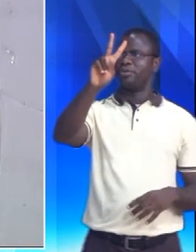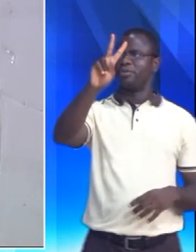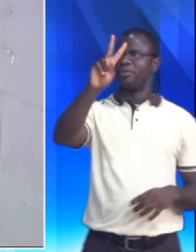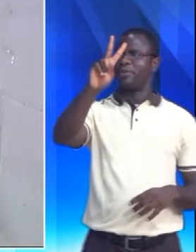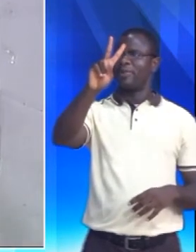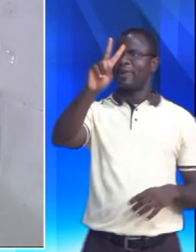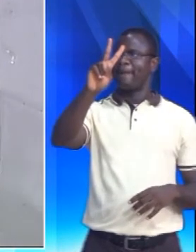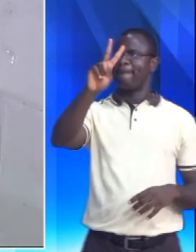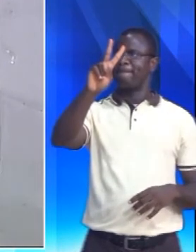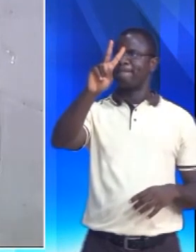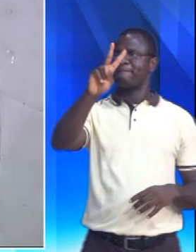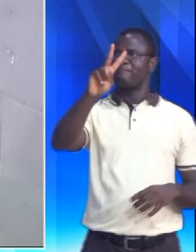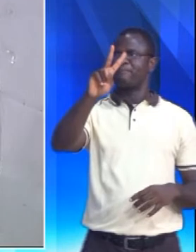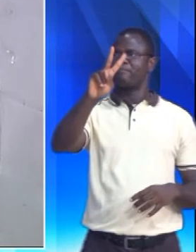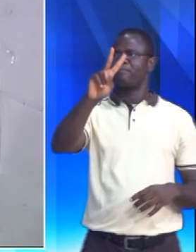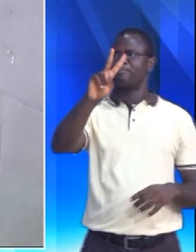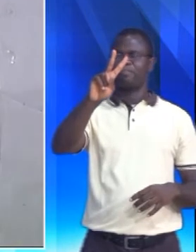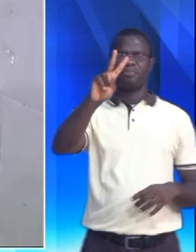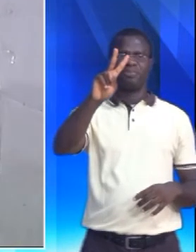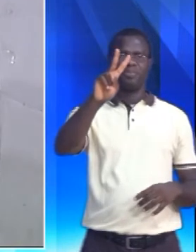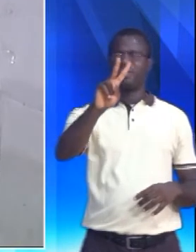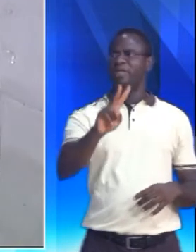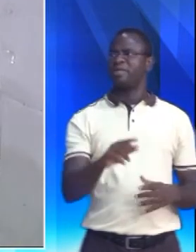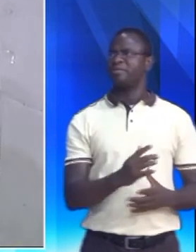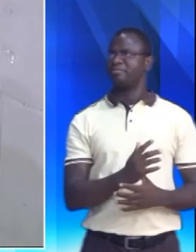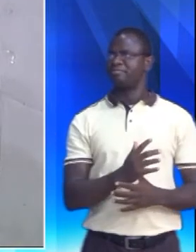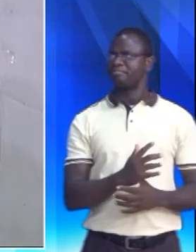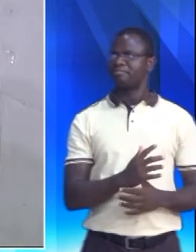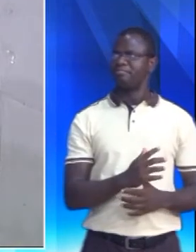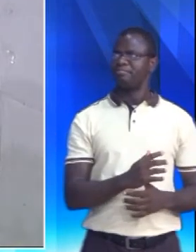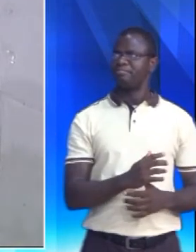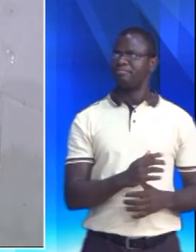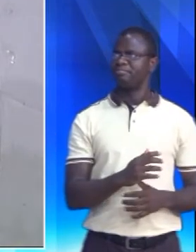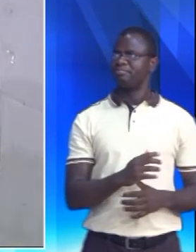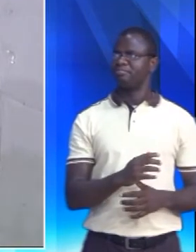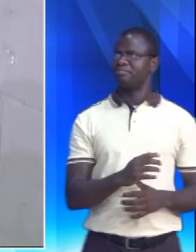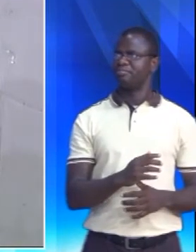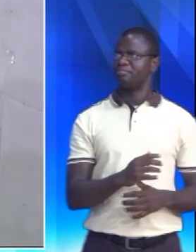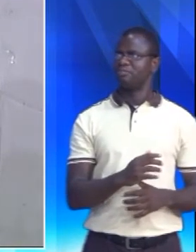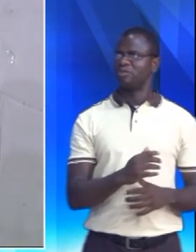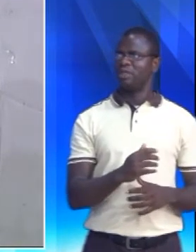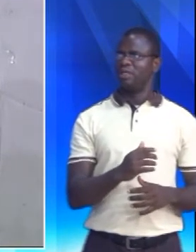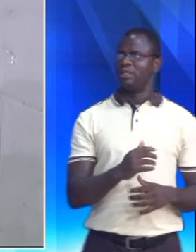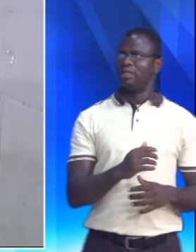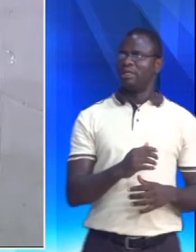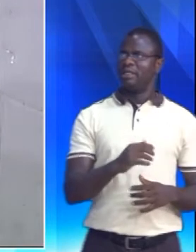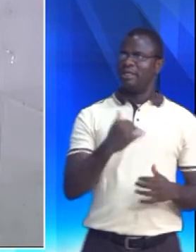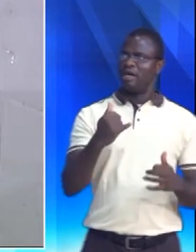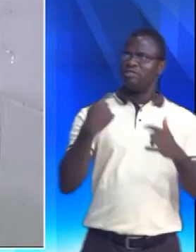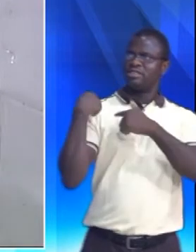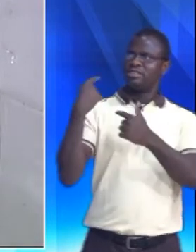2. P multiplied by p that we are seeing here are the common